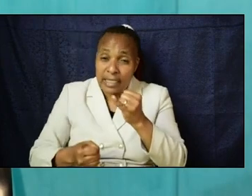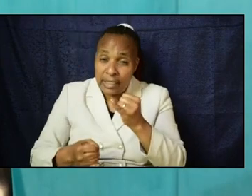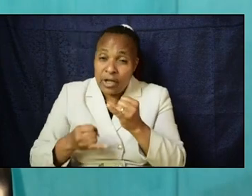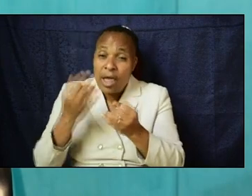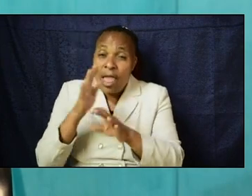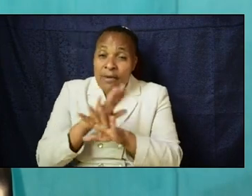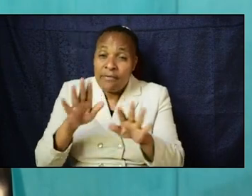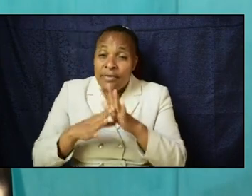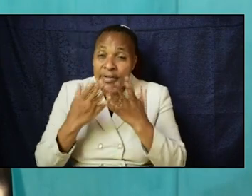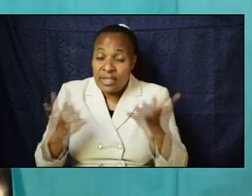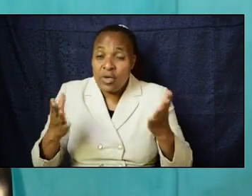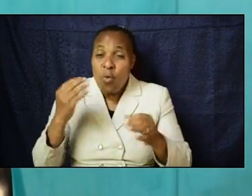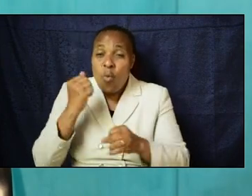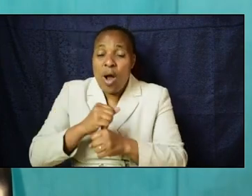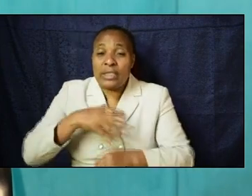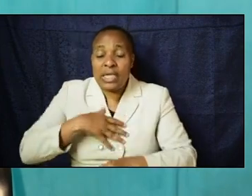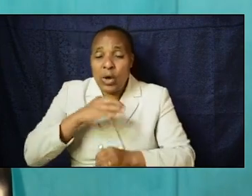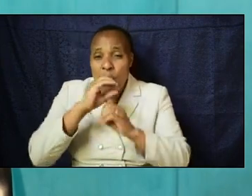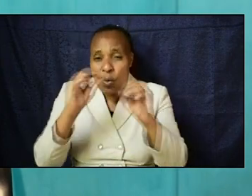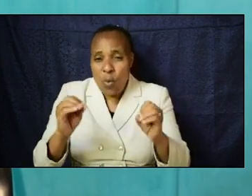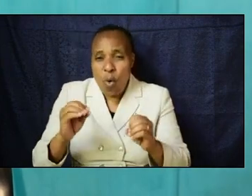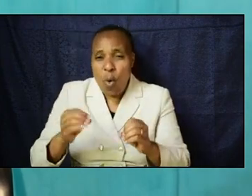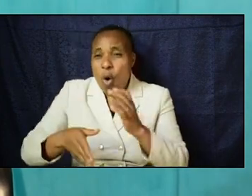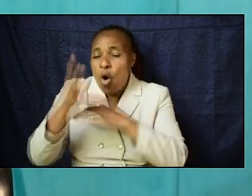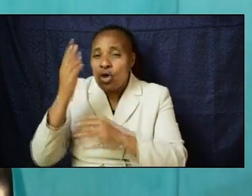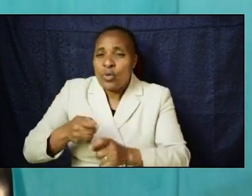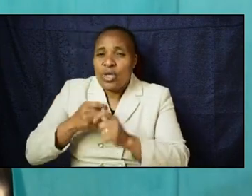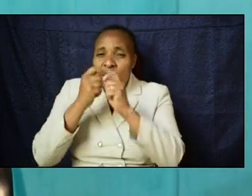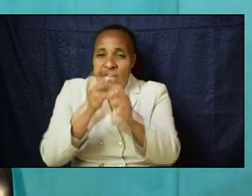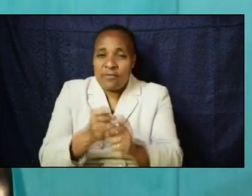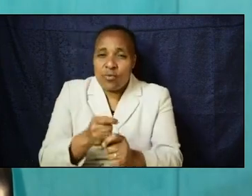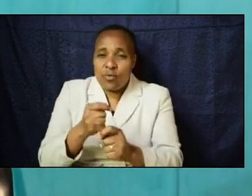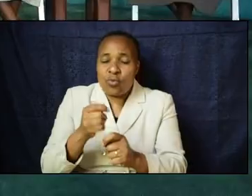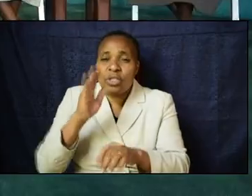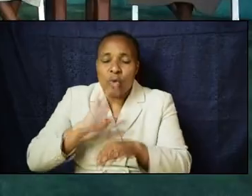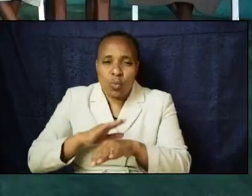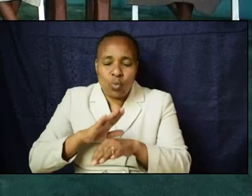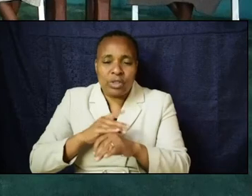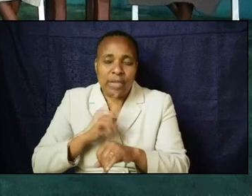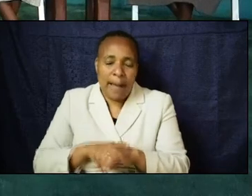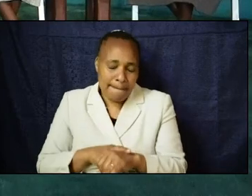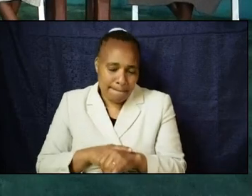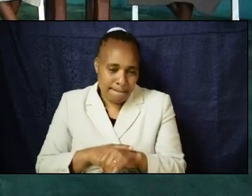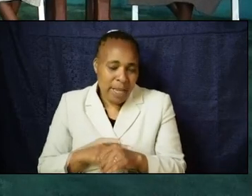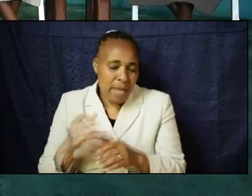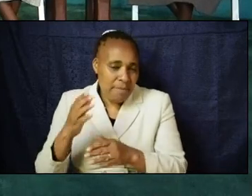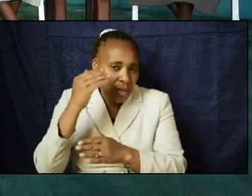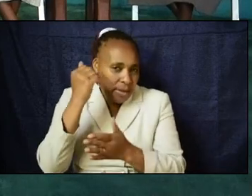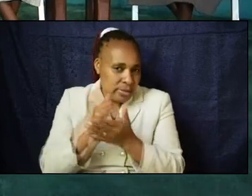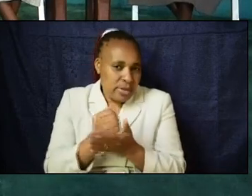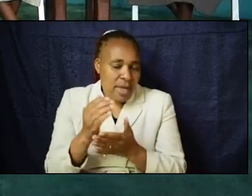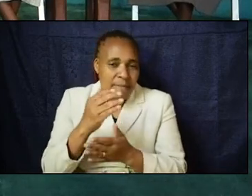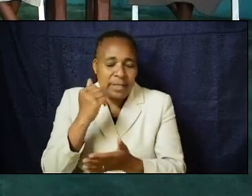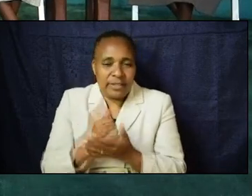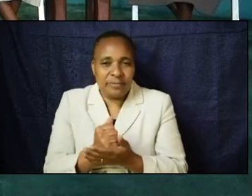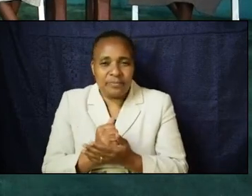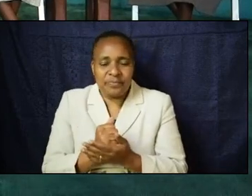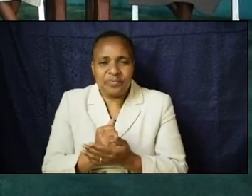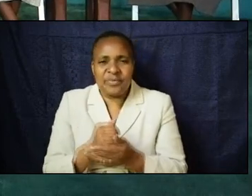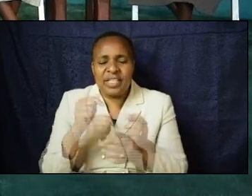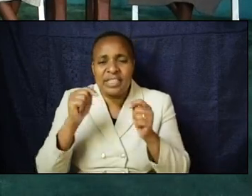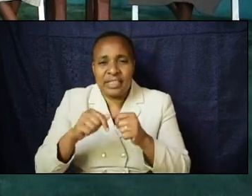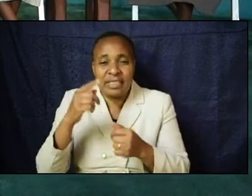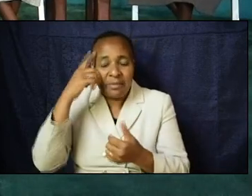work tirelessly, God will reward you in his right time. Amen, amen. This